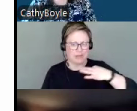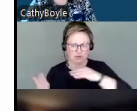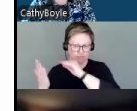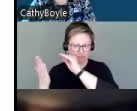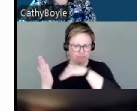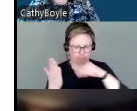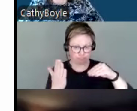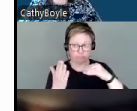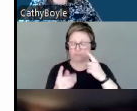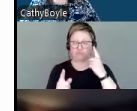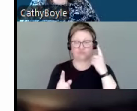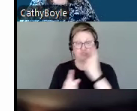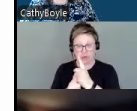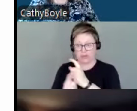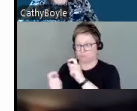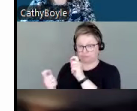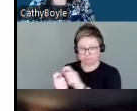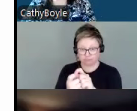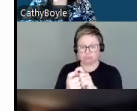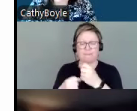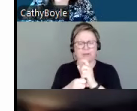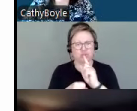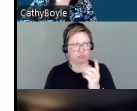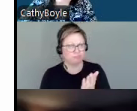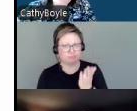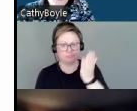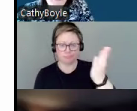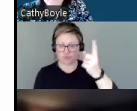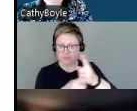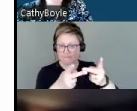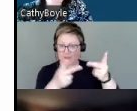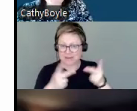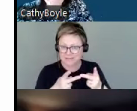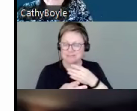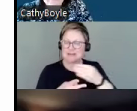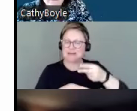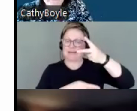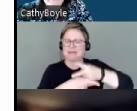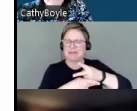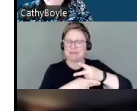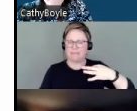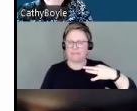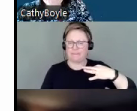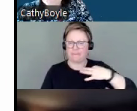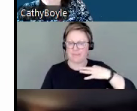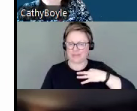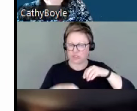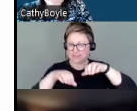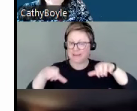applications correctly, make sure they get to the right place, and help you keep your applications active.